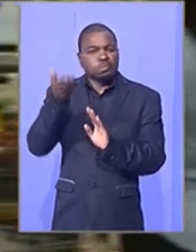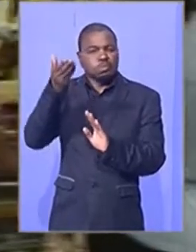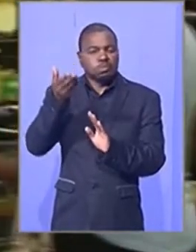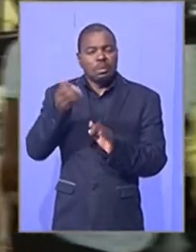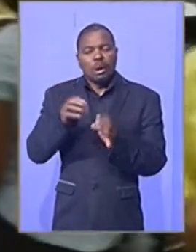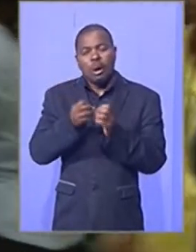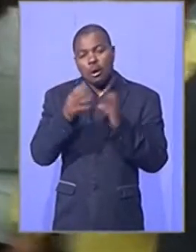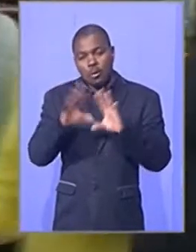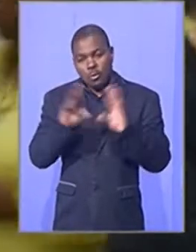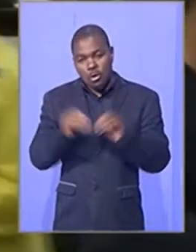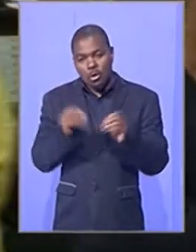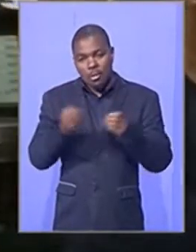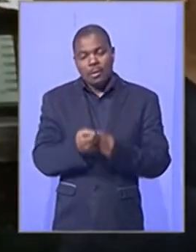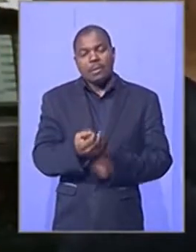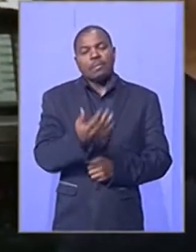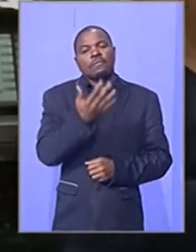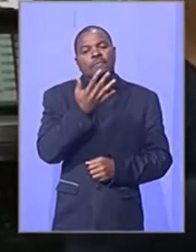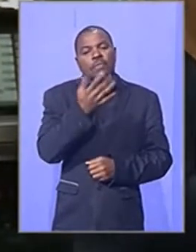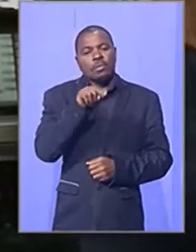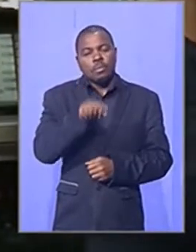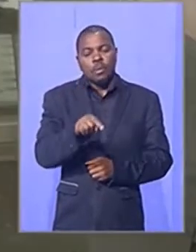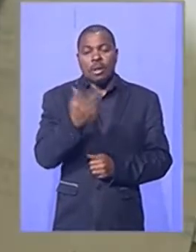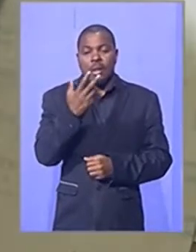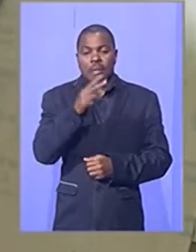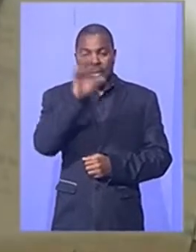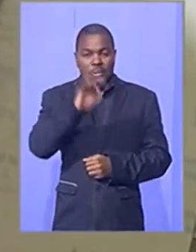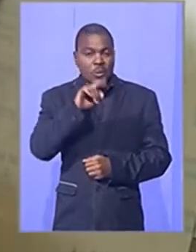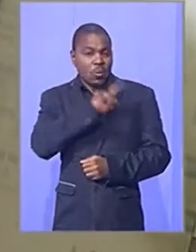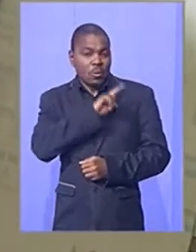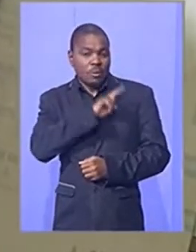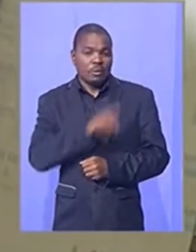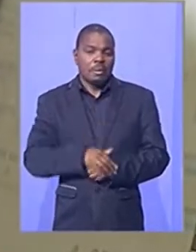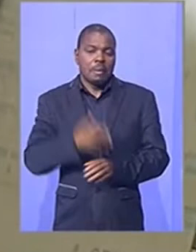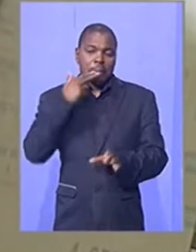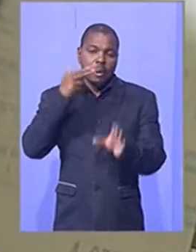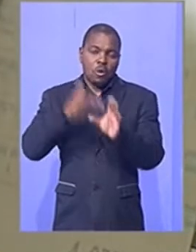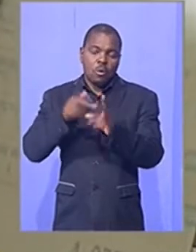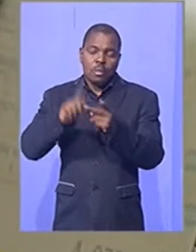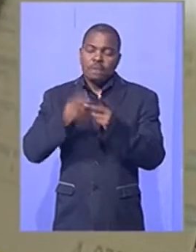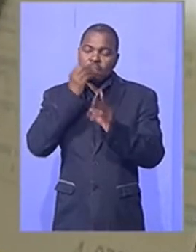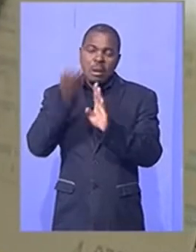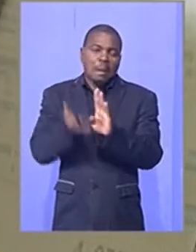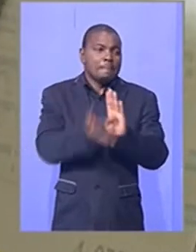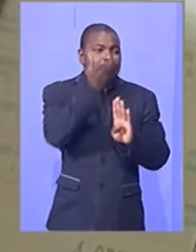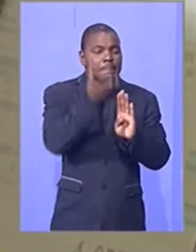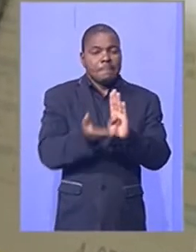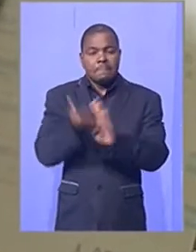dipersente tše 5 fegelwana seswai e le ka lebaka la theko ya godimo ya makhura le dijo.